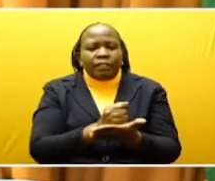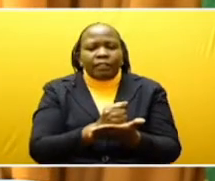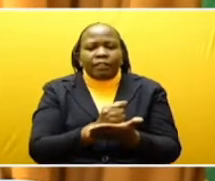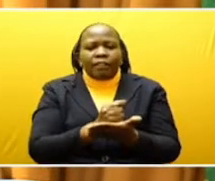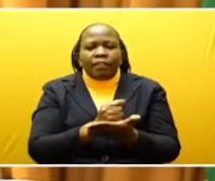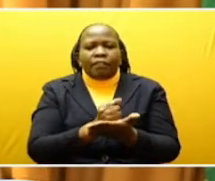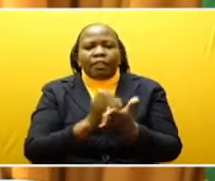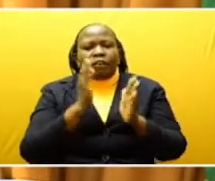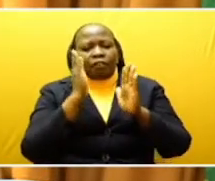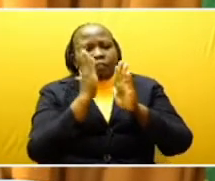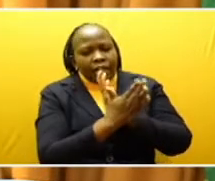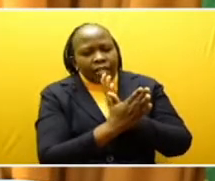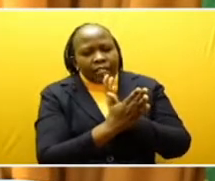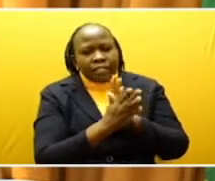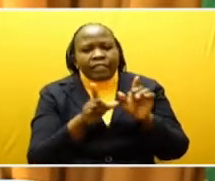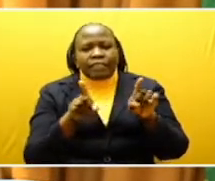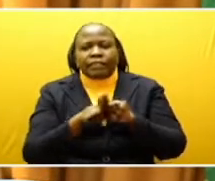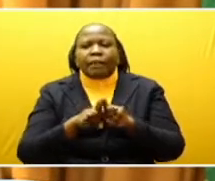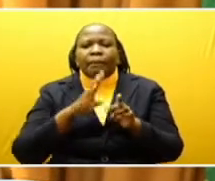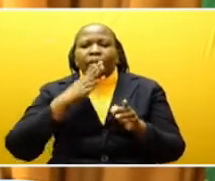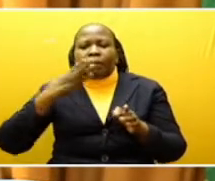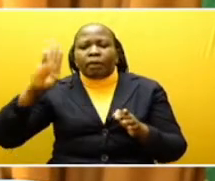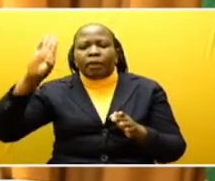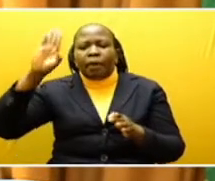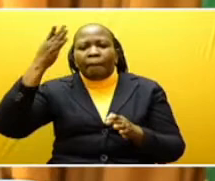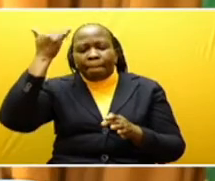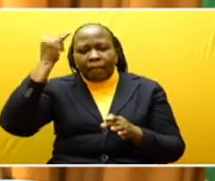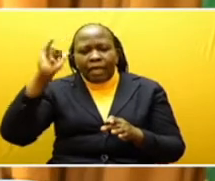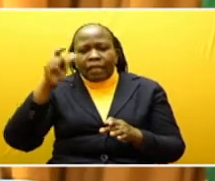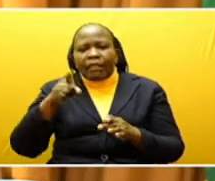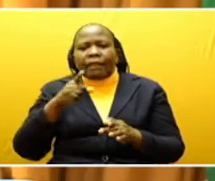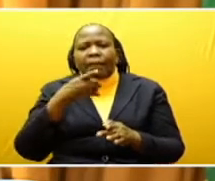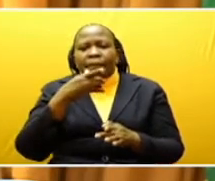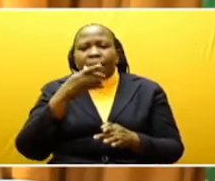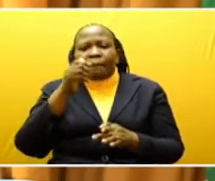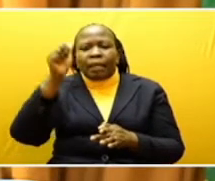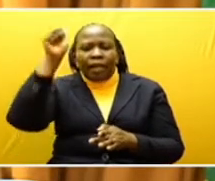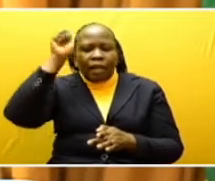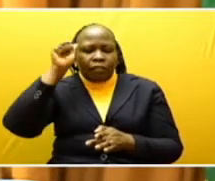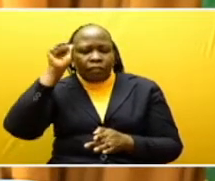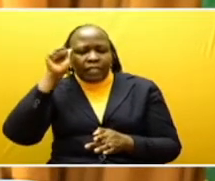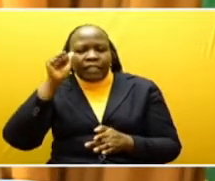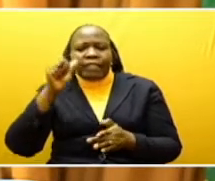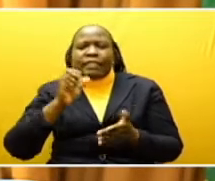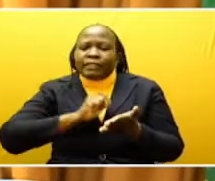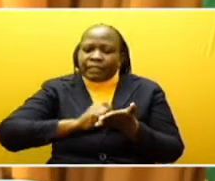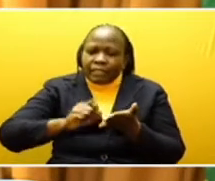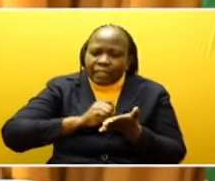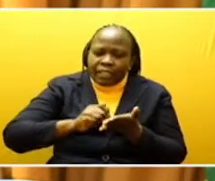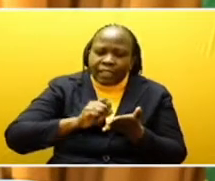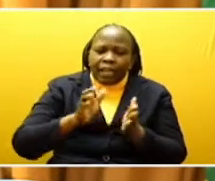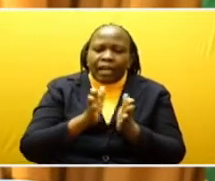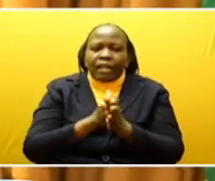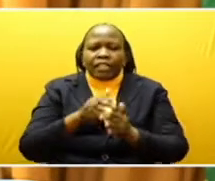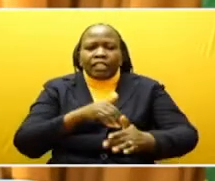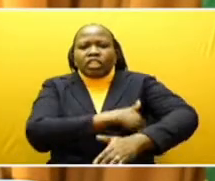filed and deponed to by Marjan Hussein Marjan, the Secretary and Chief